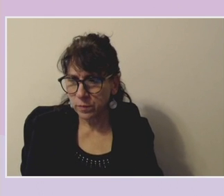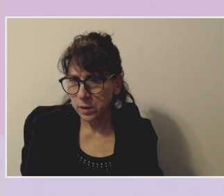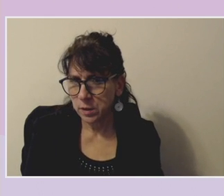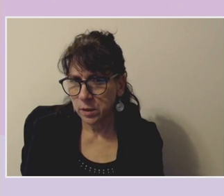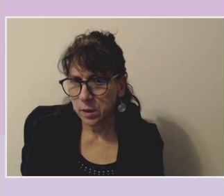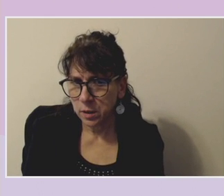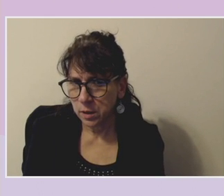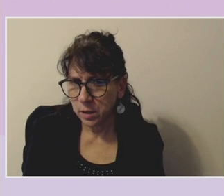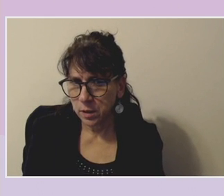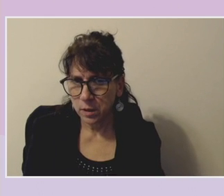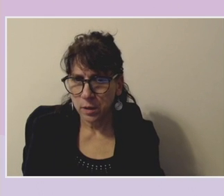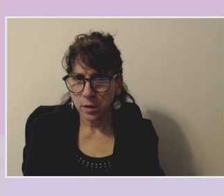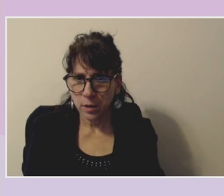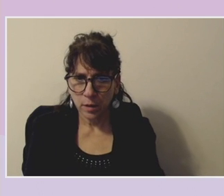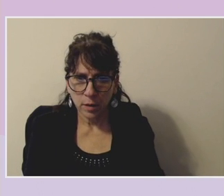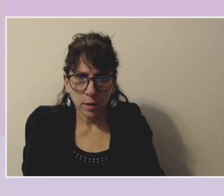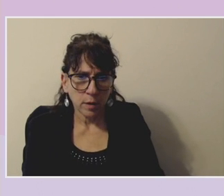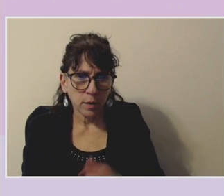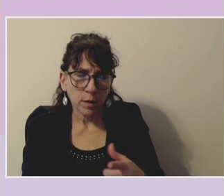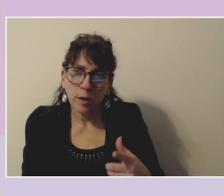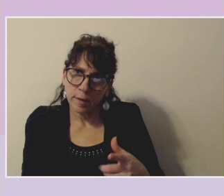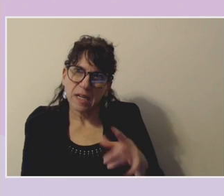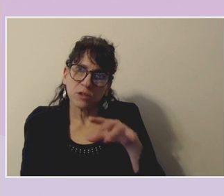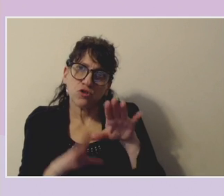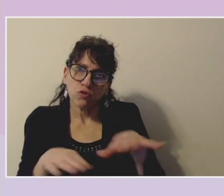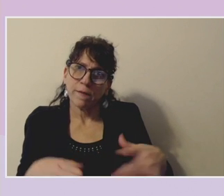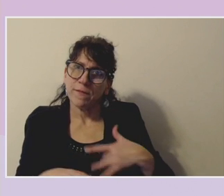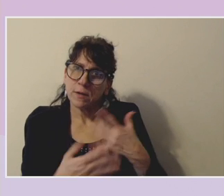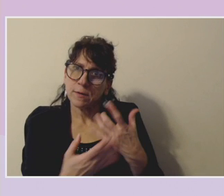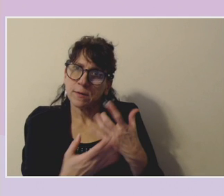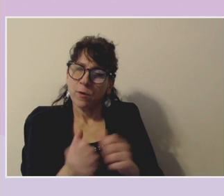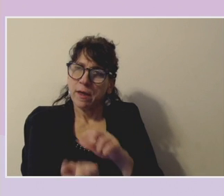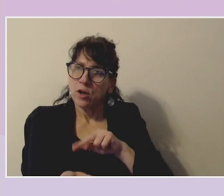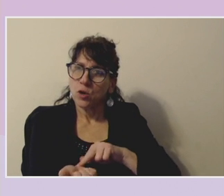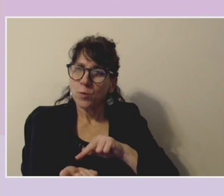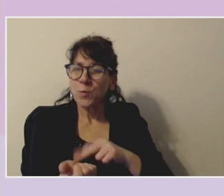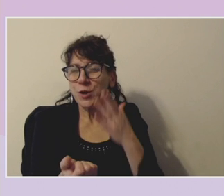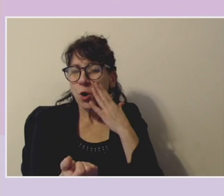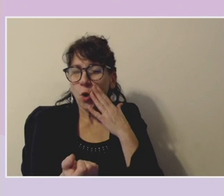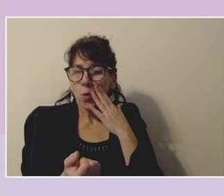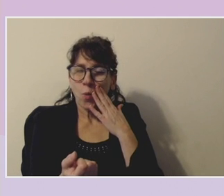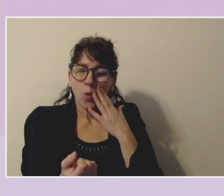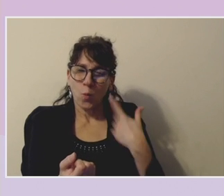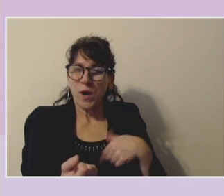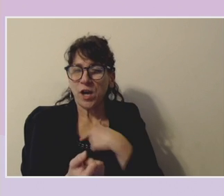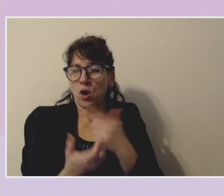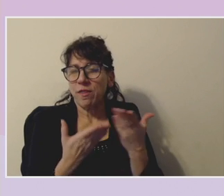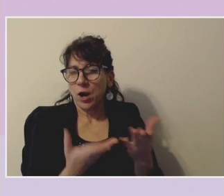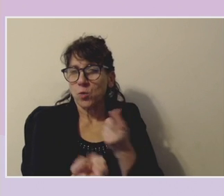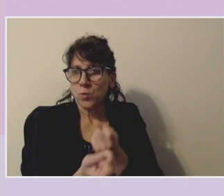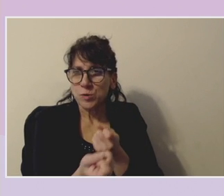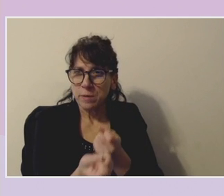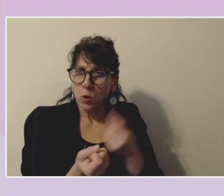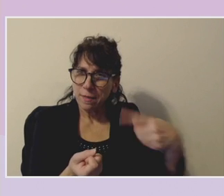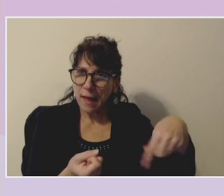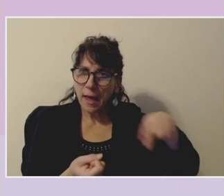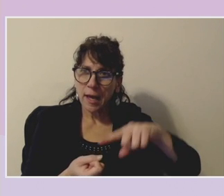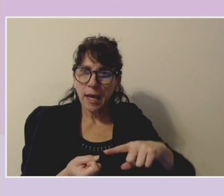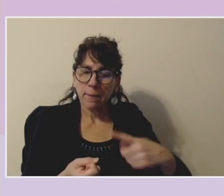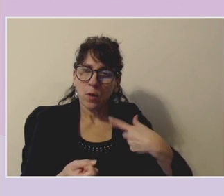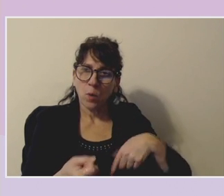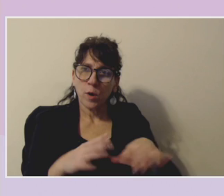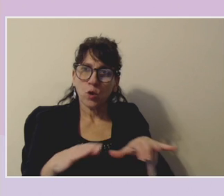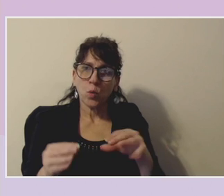And kids feel safe with nurses, you know, they know that we're there for them. And we are doing